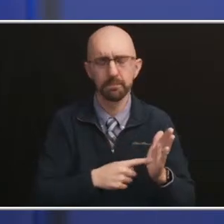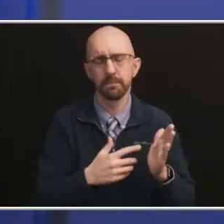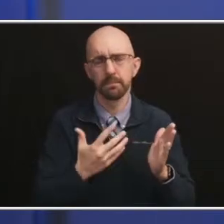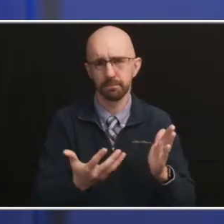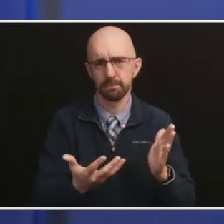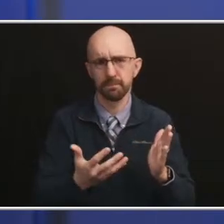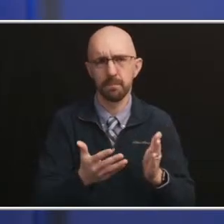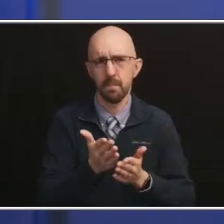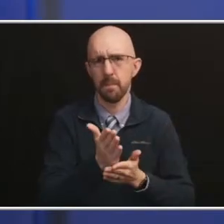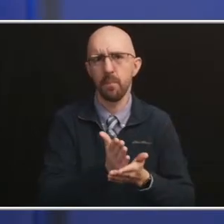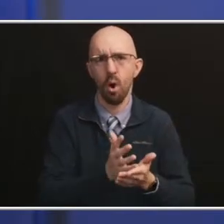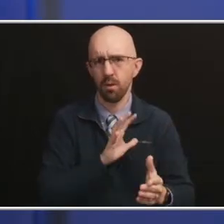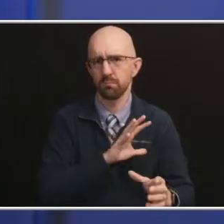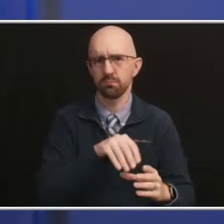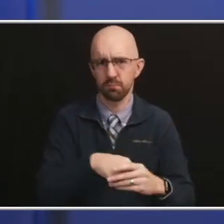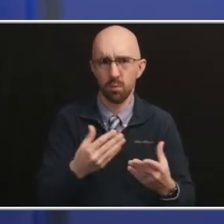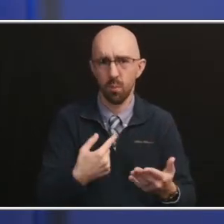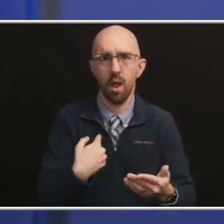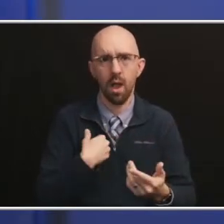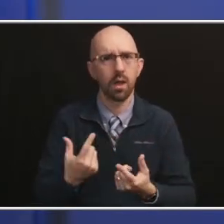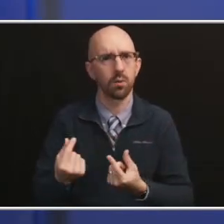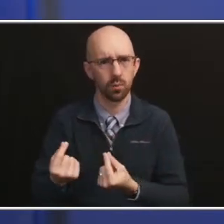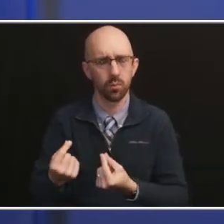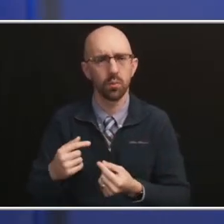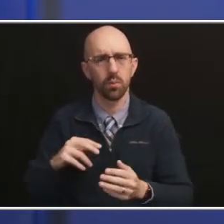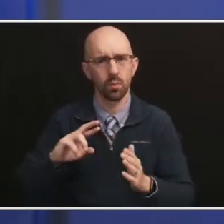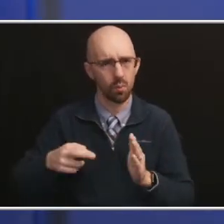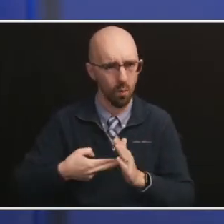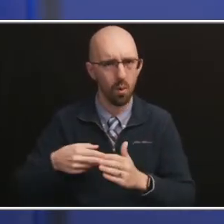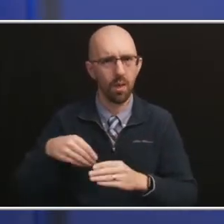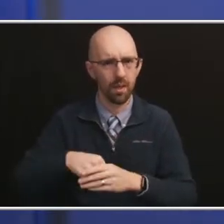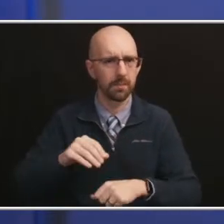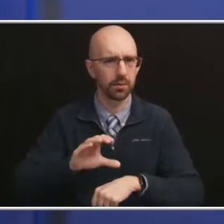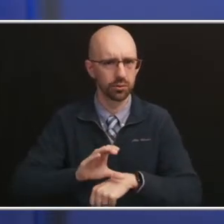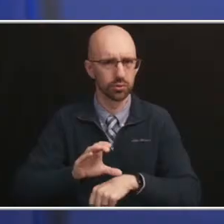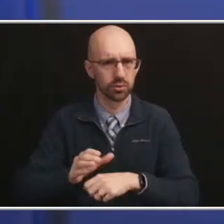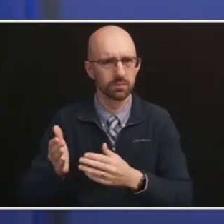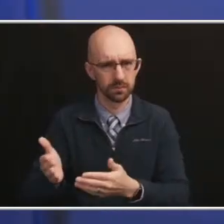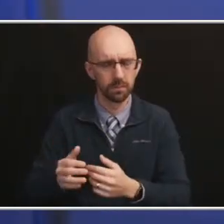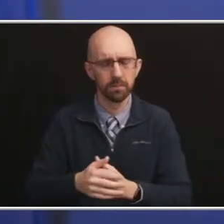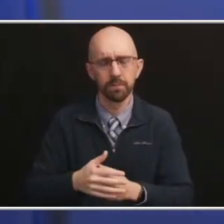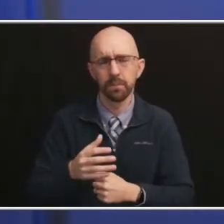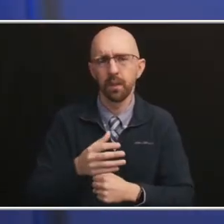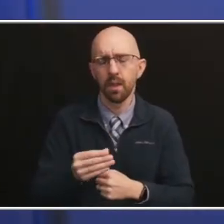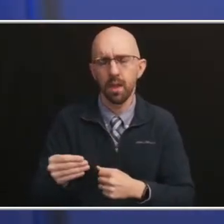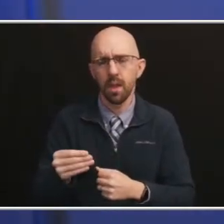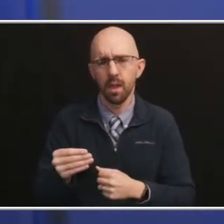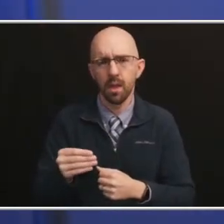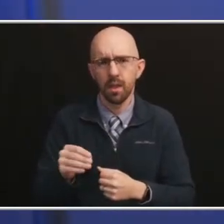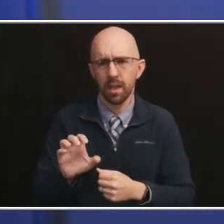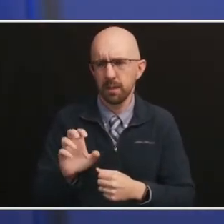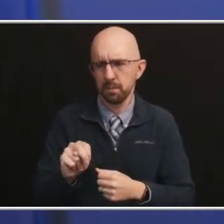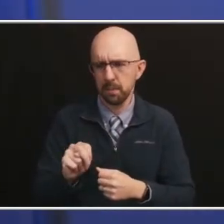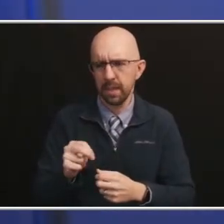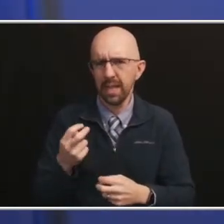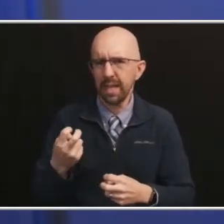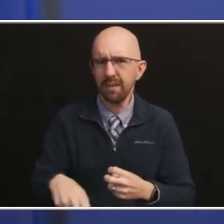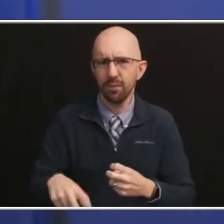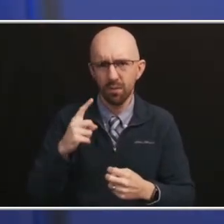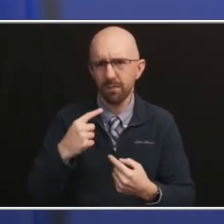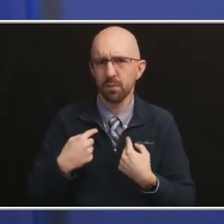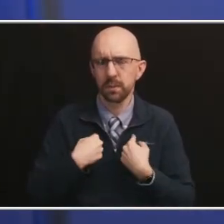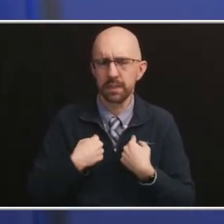part of what I have to do and role in my church. And it had been difficult for me when